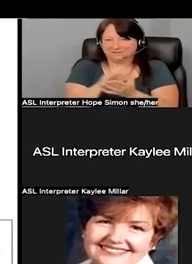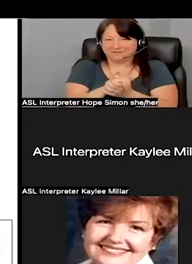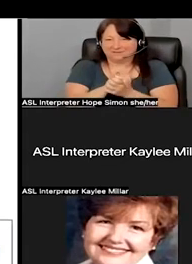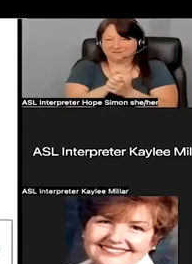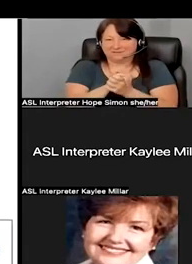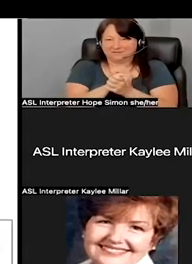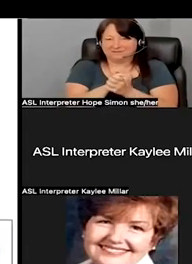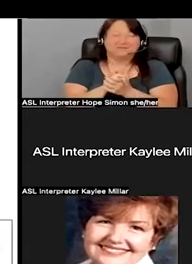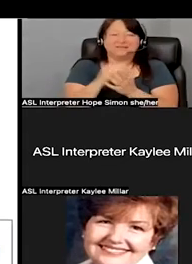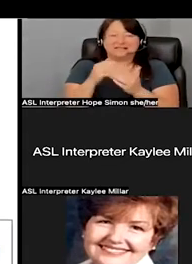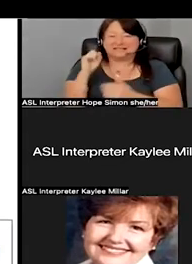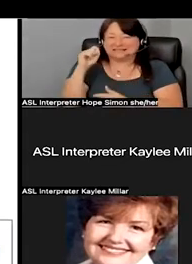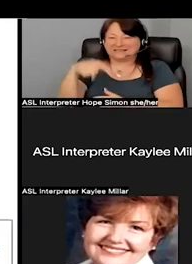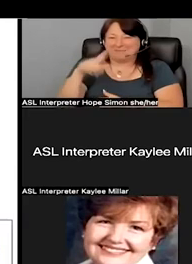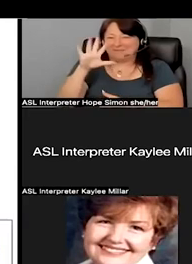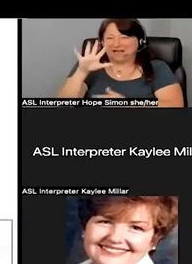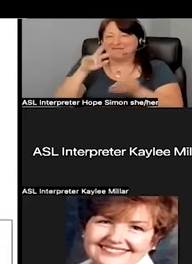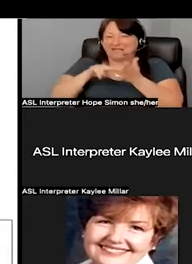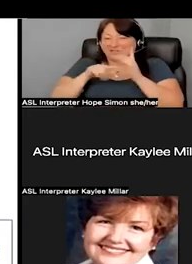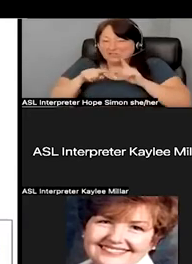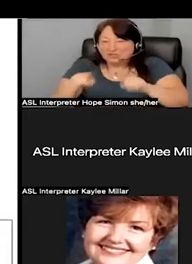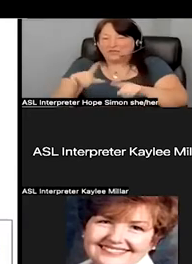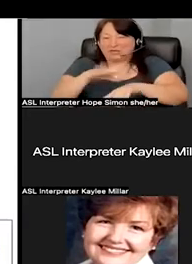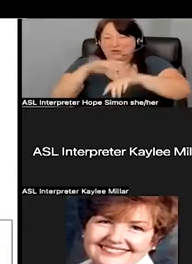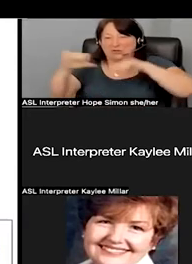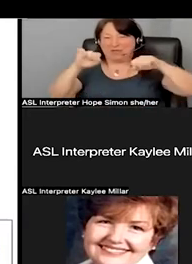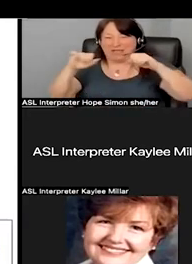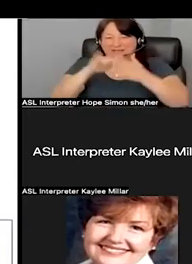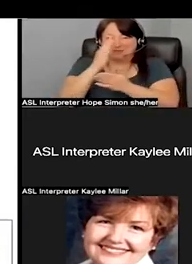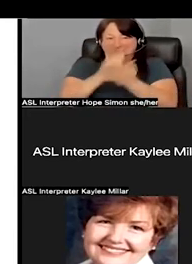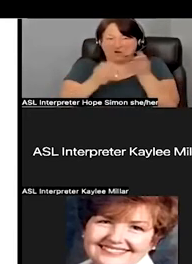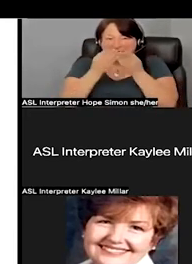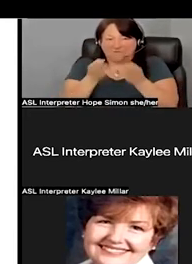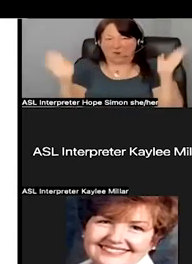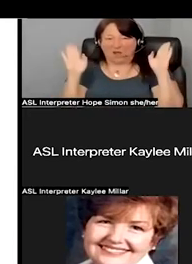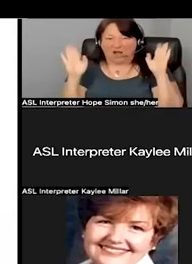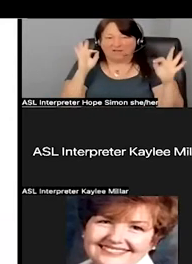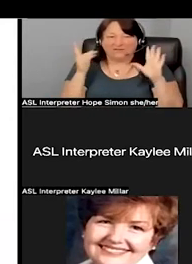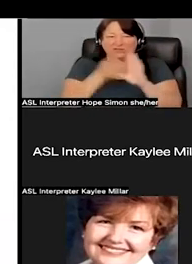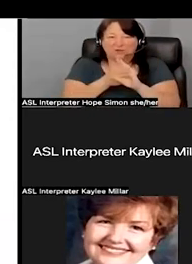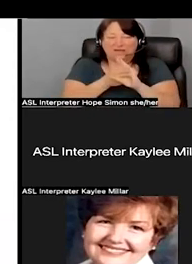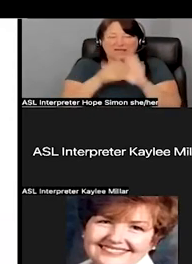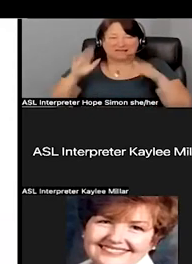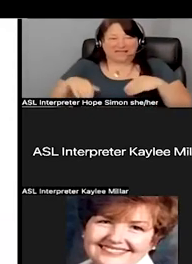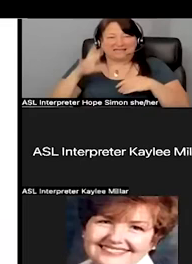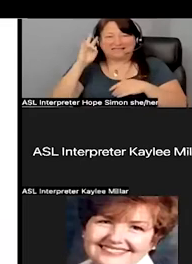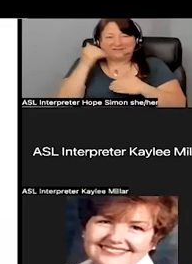that's step five, that's during the earthquake as part of this, the overall, if you join late, 7 steps to earthquake